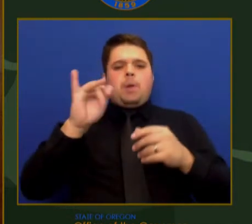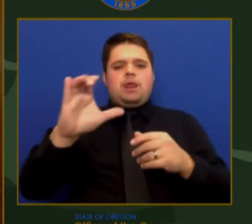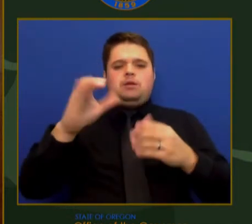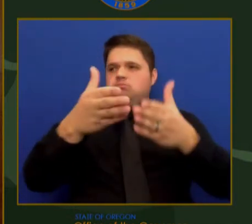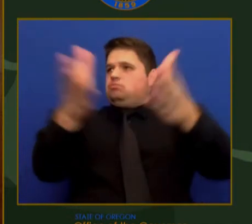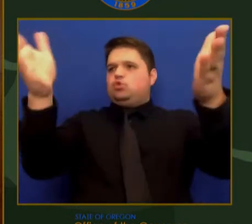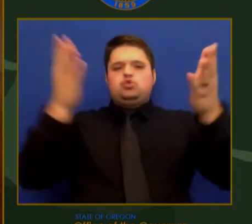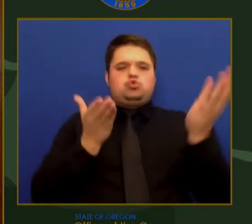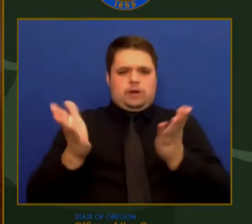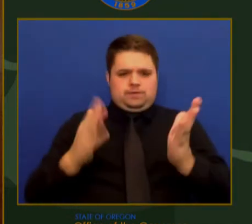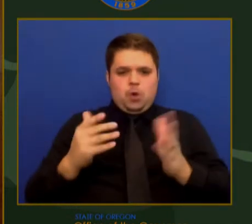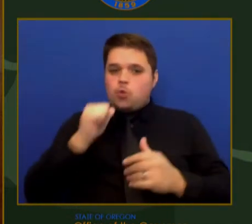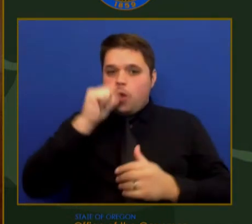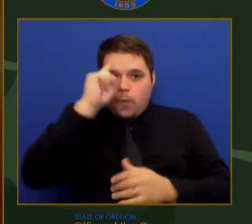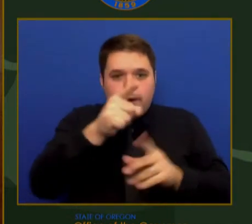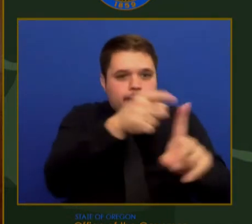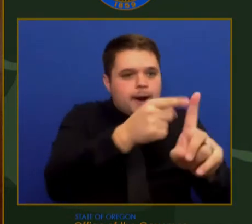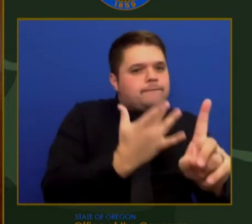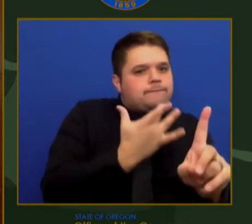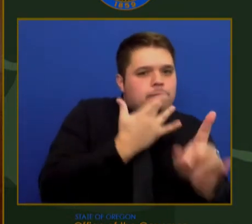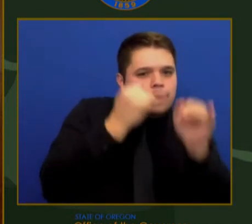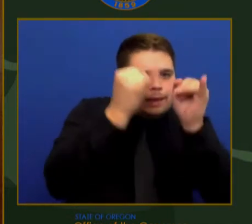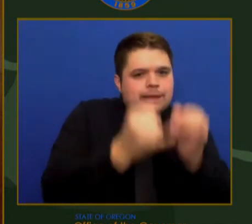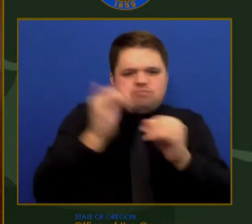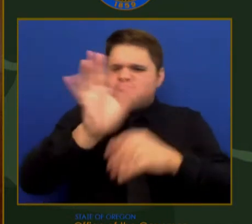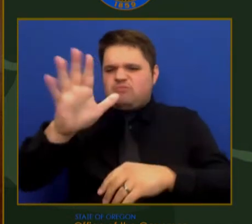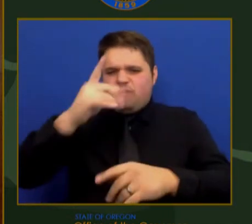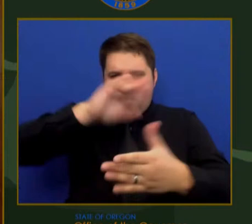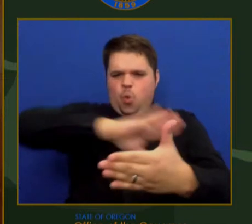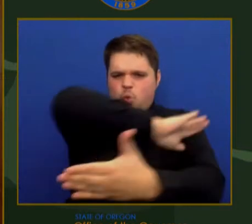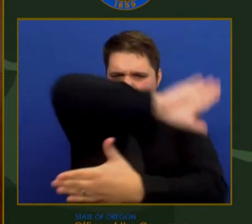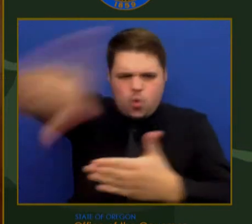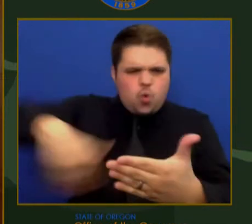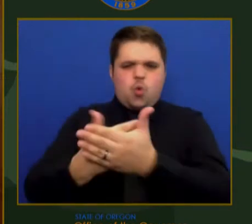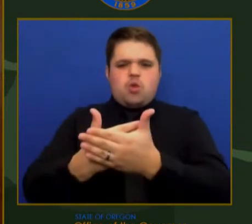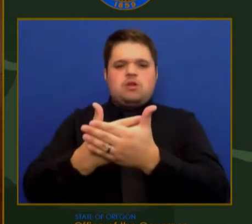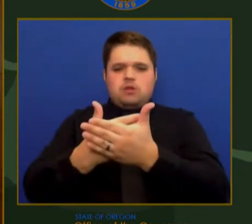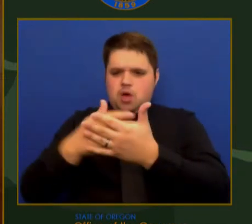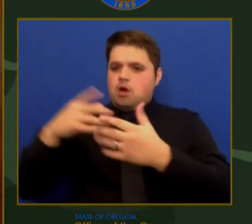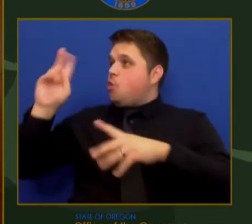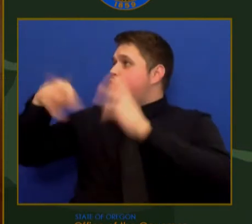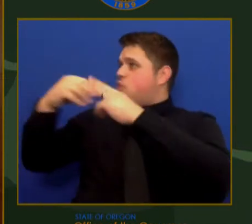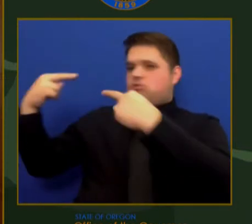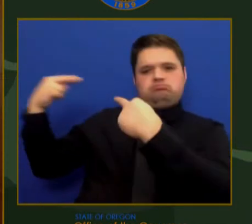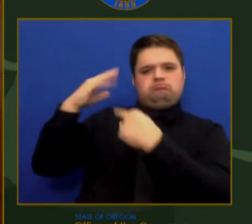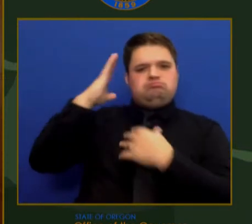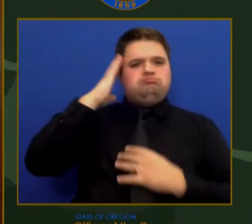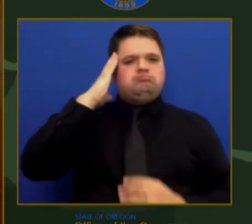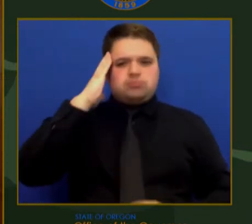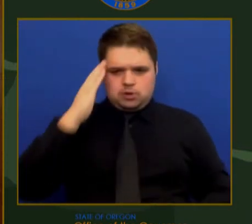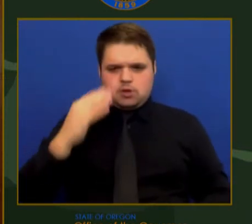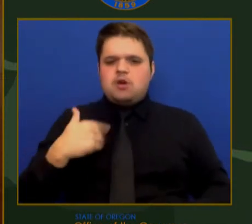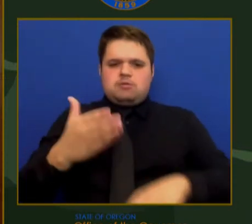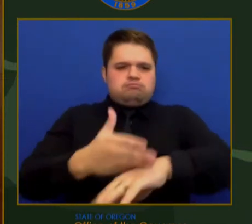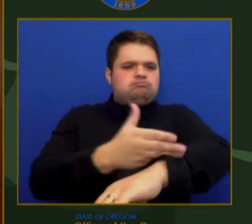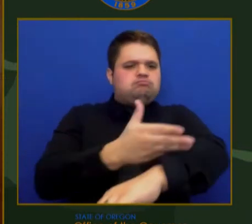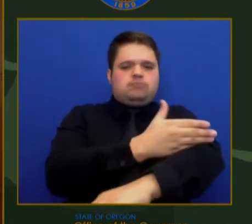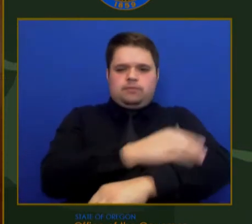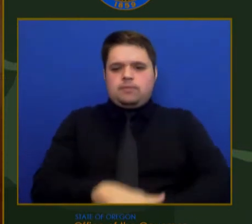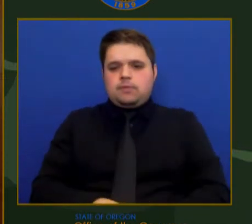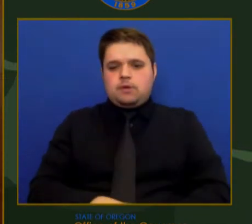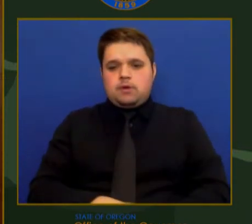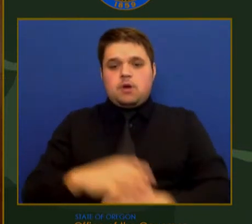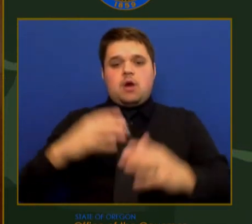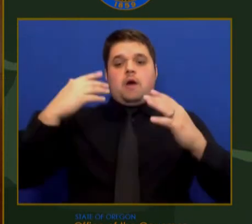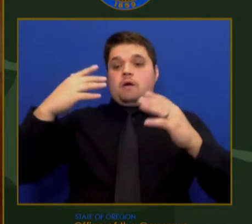place than we've inherited. As adults, we strive to pass the torch to our kids so they can